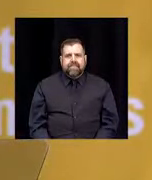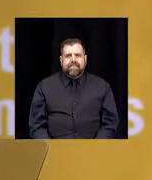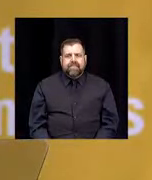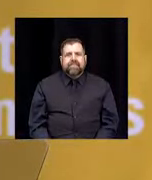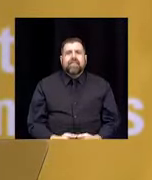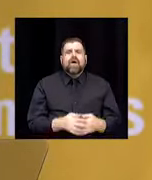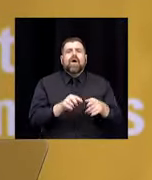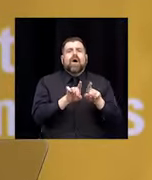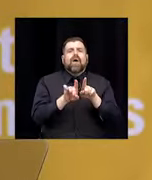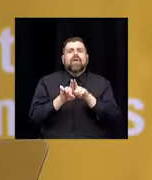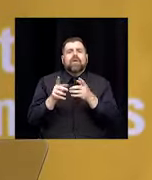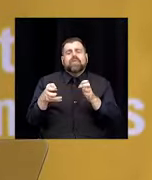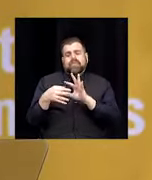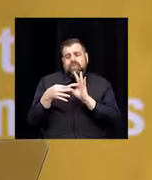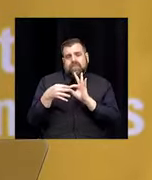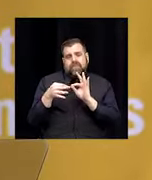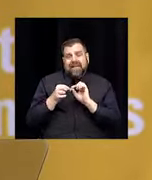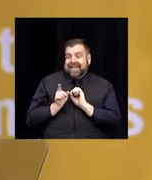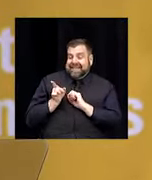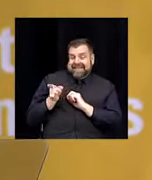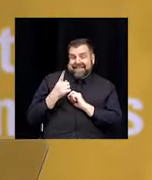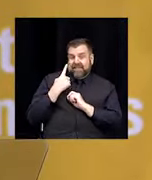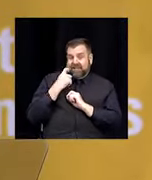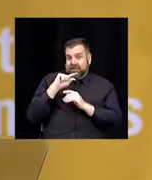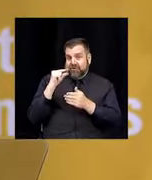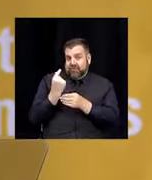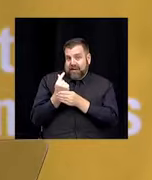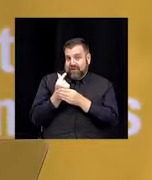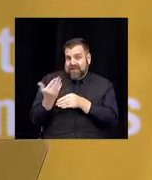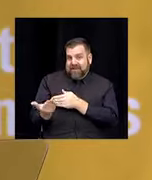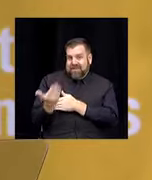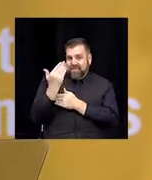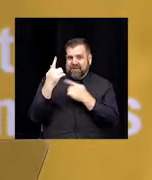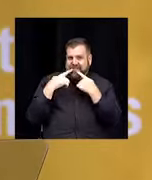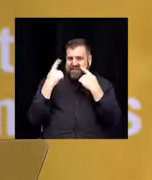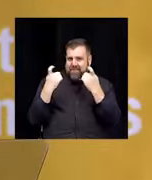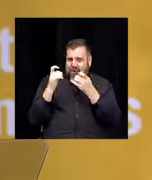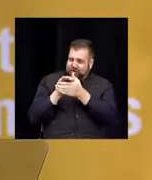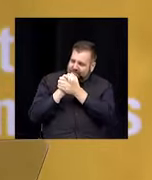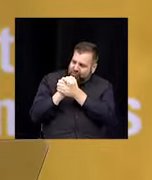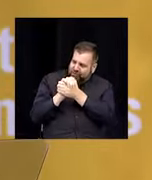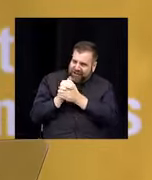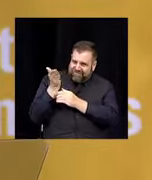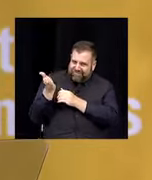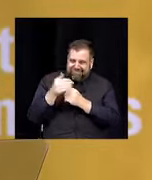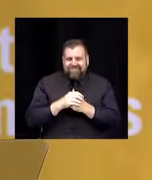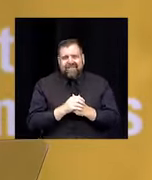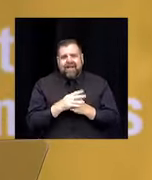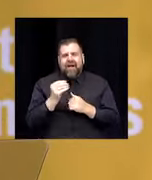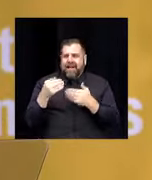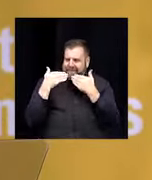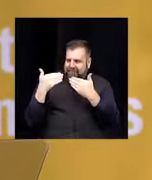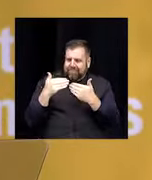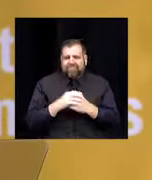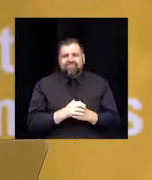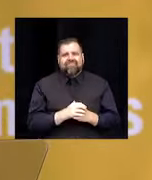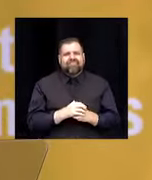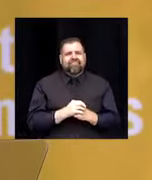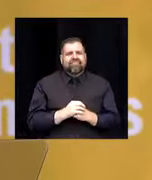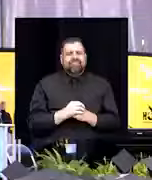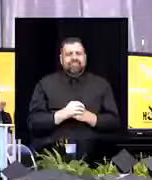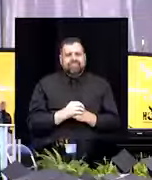I also want to mention that Innocencia graduated in the ceremony this morning, so congratulations to her, and thank you.